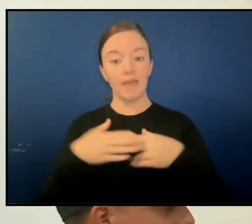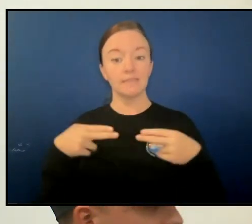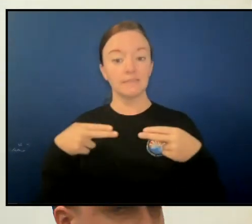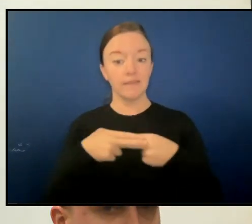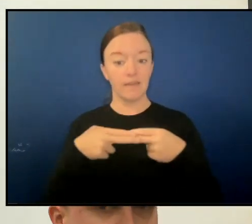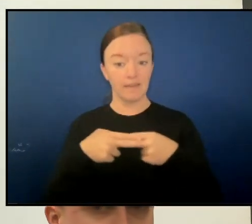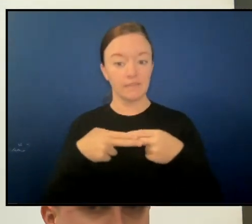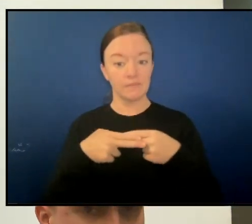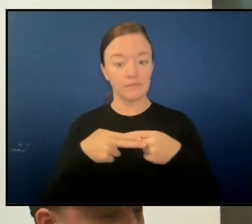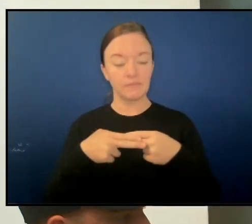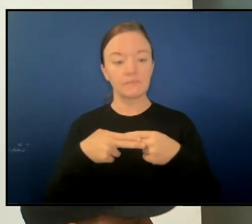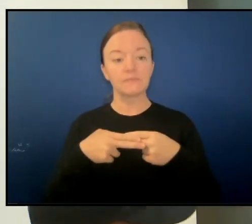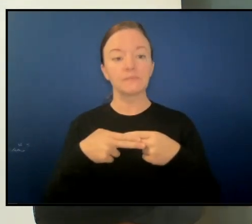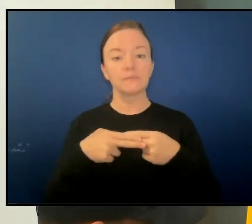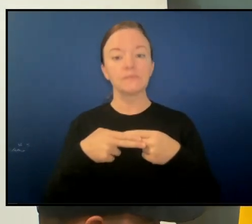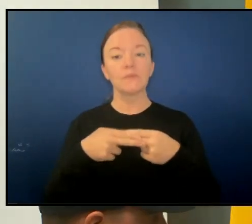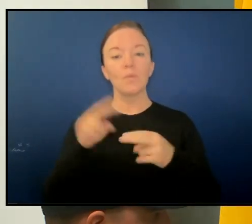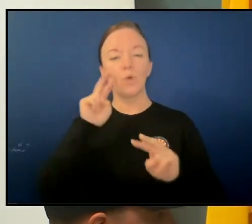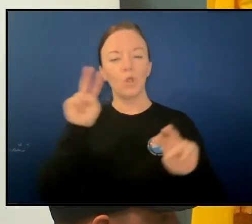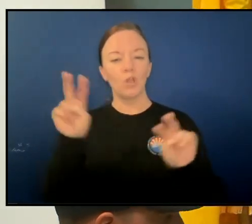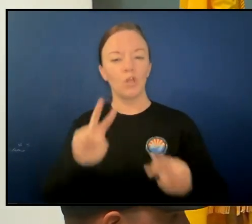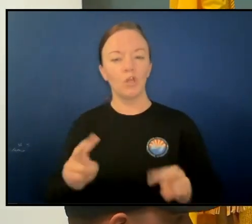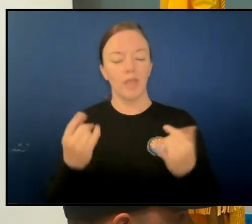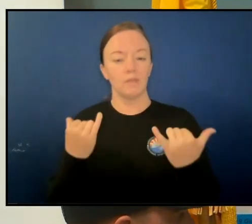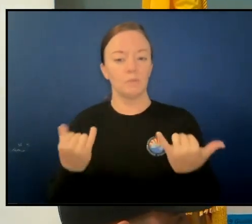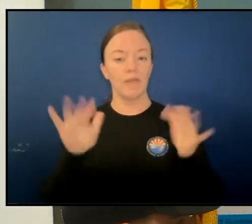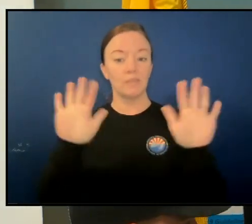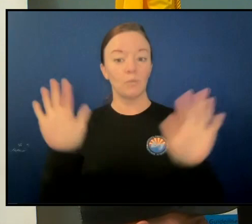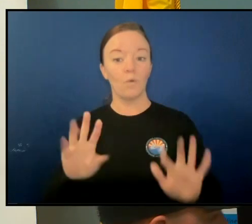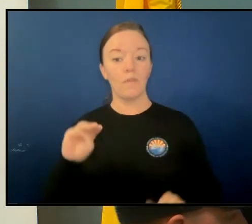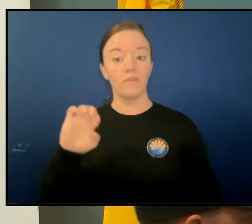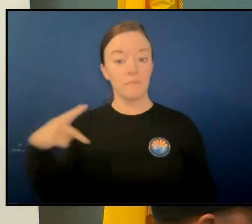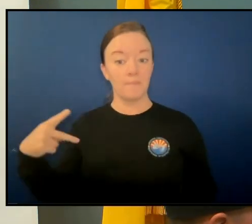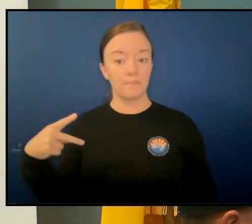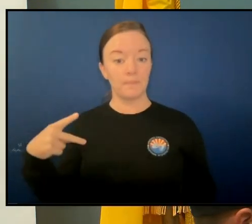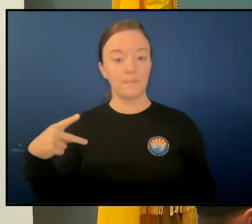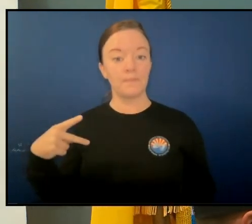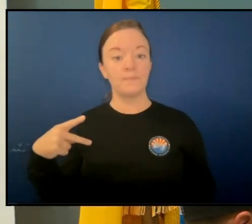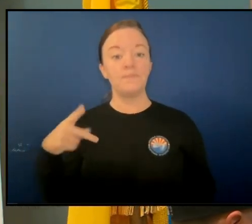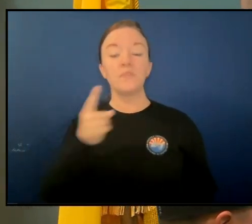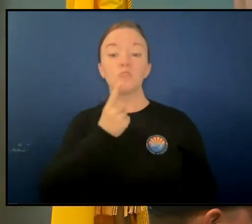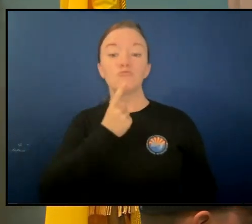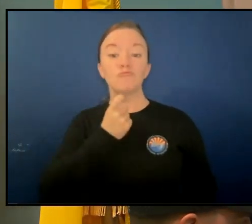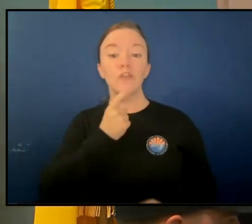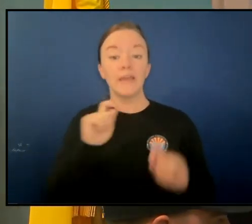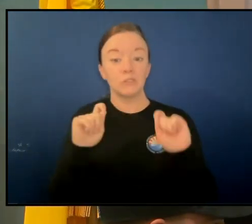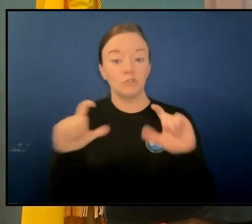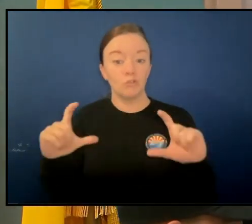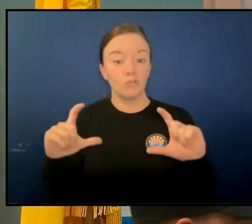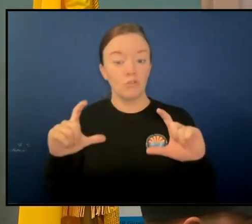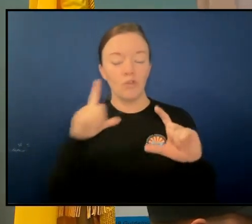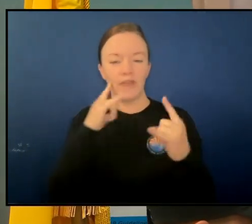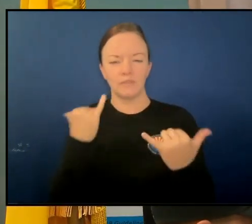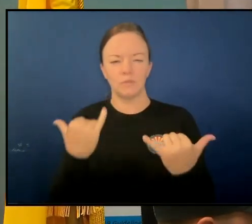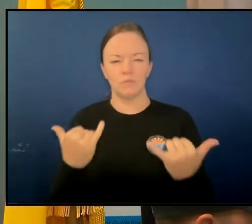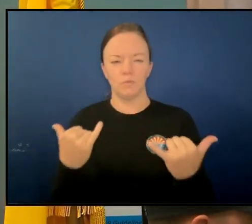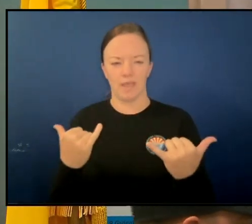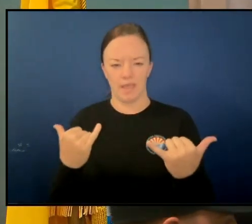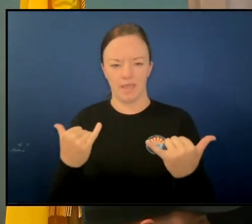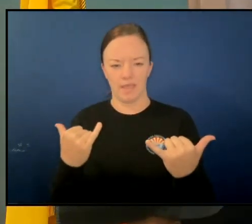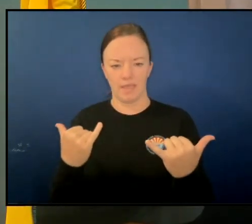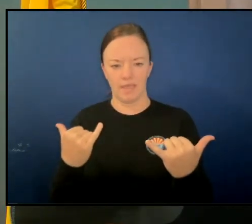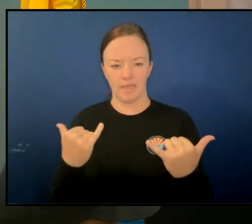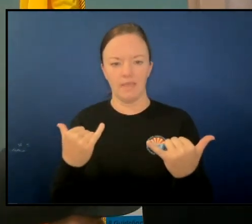we'll take a look at today's weather maps. Here we are in the red circled areas for today on the left and